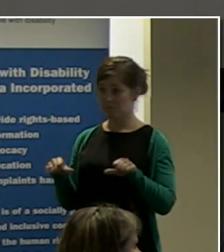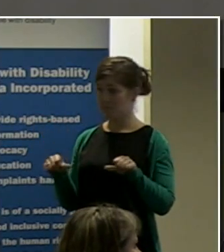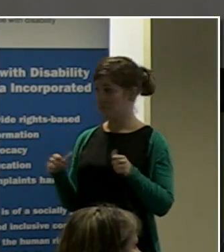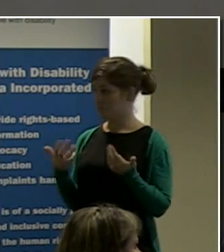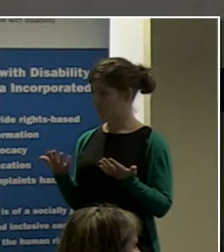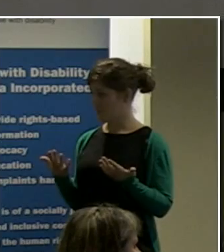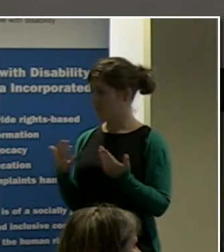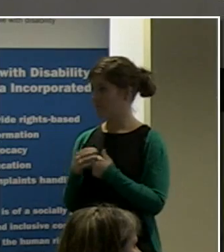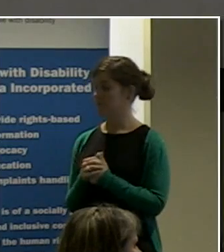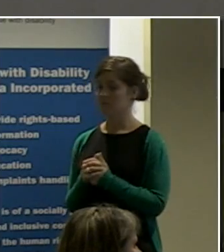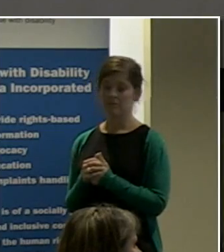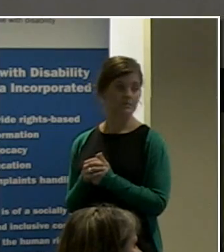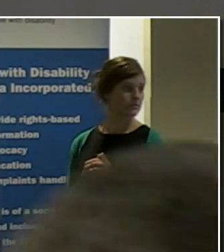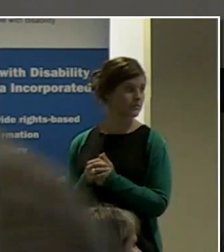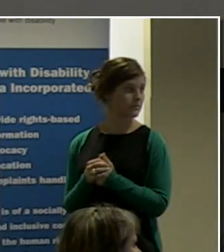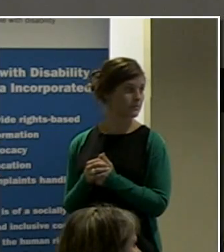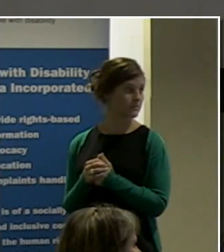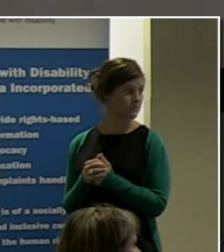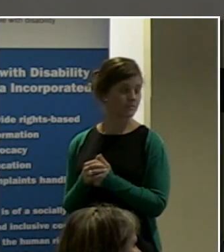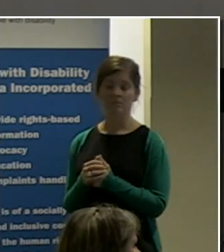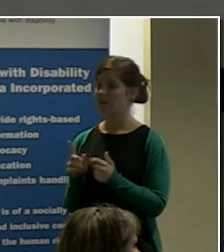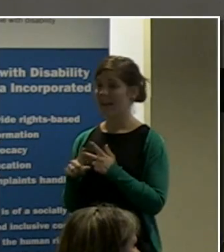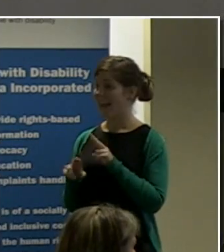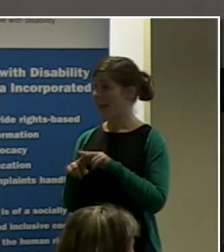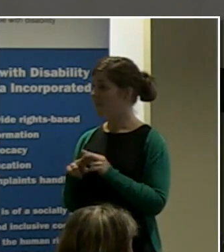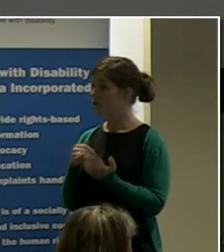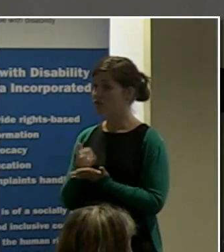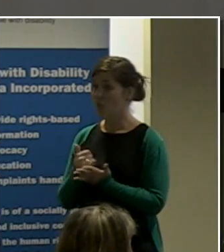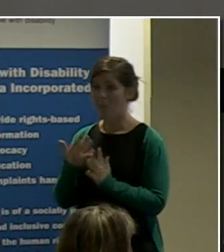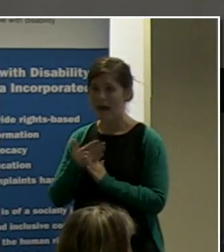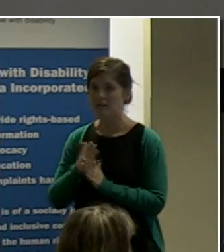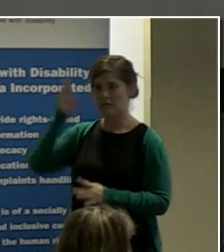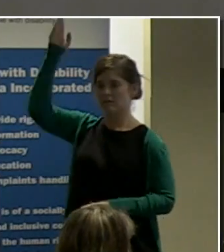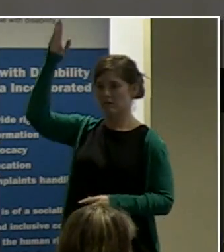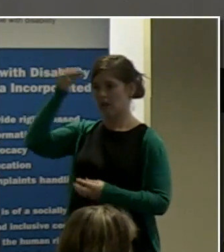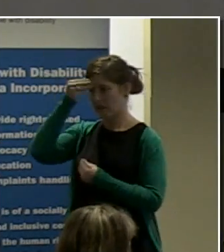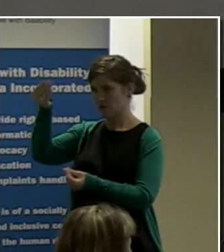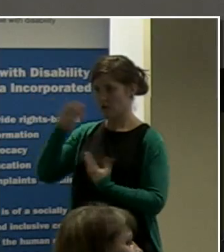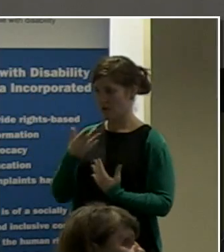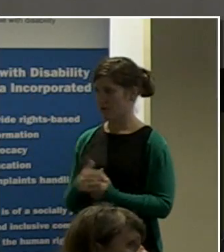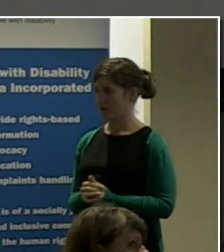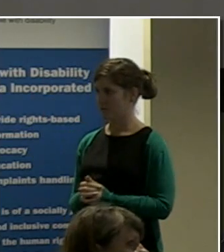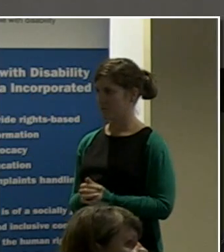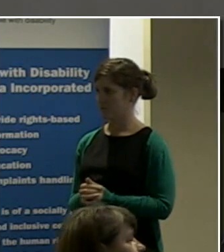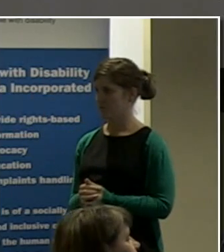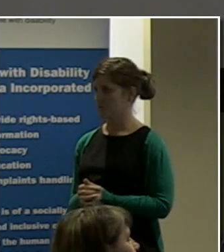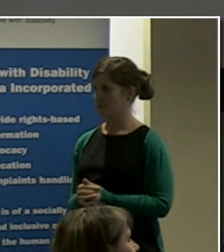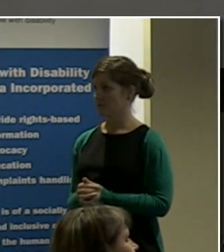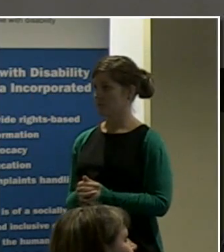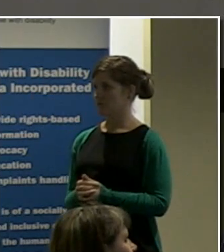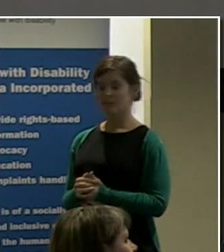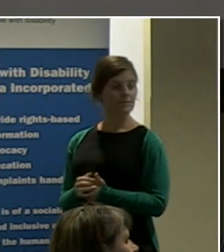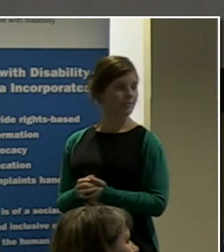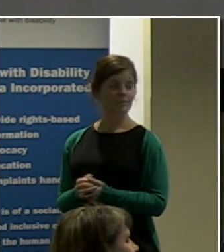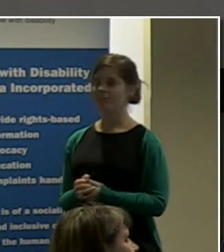who need it? Okay, just speak up and let us know if not, or if there's any interruptions. Just in